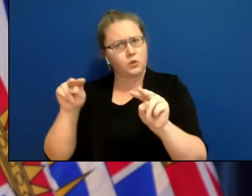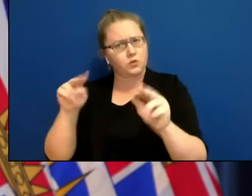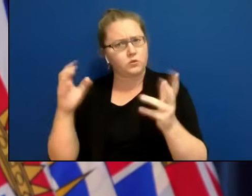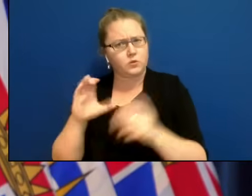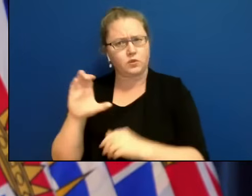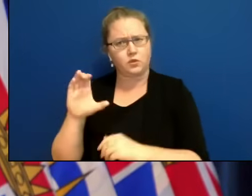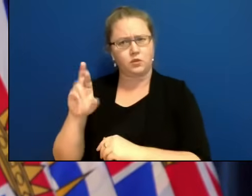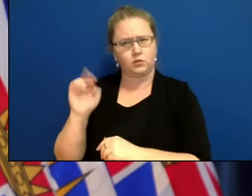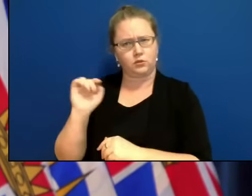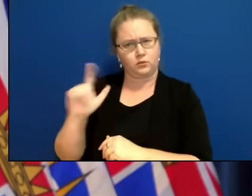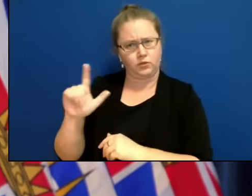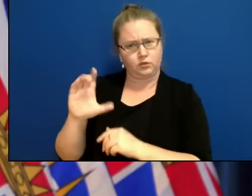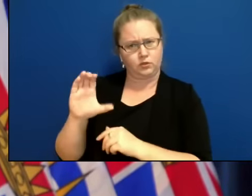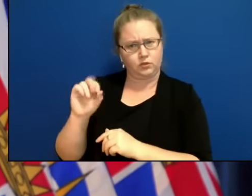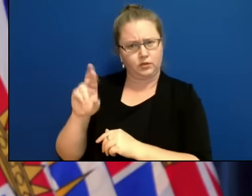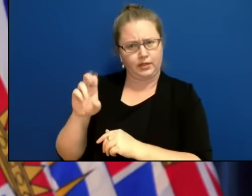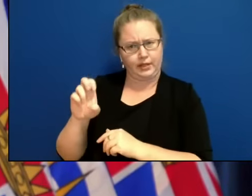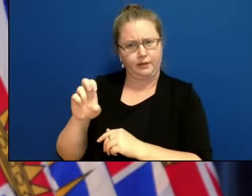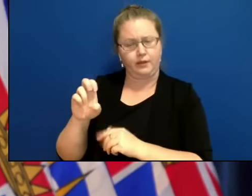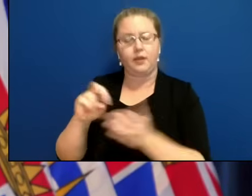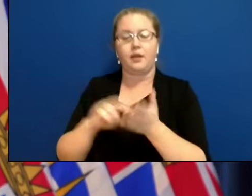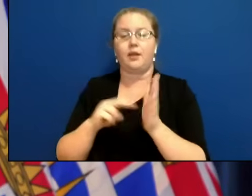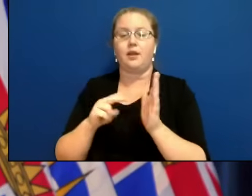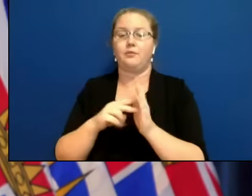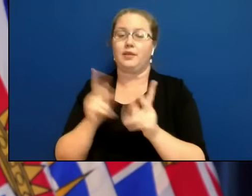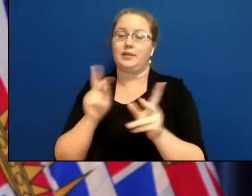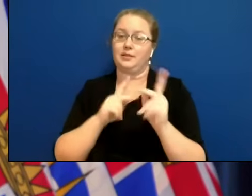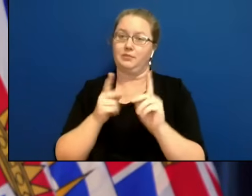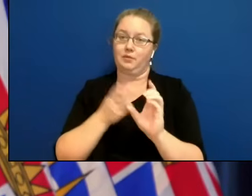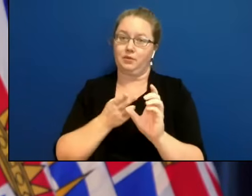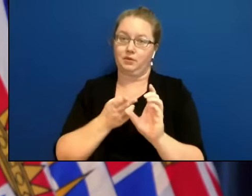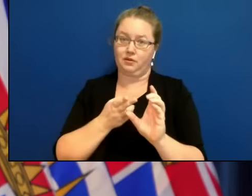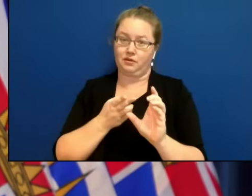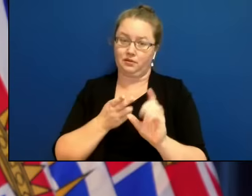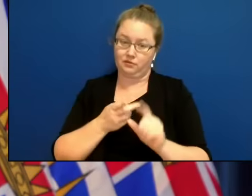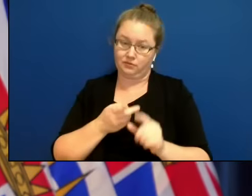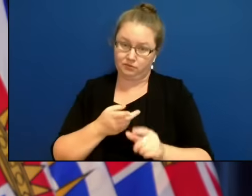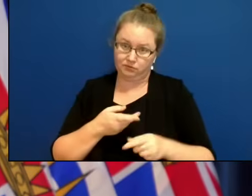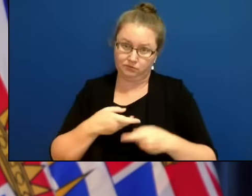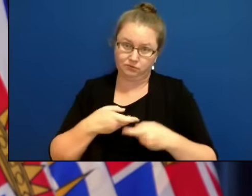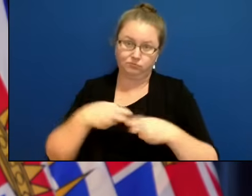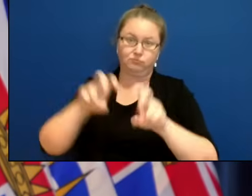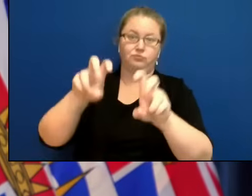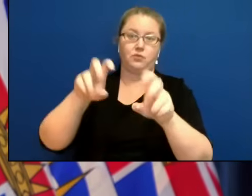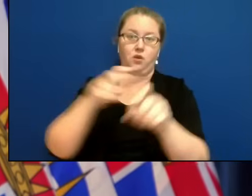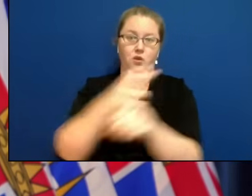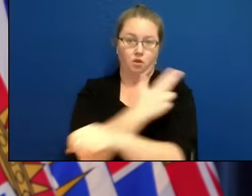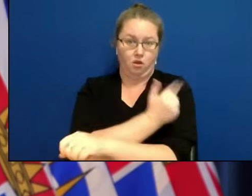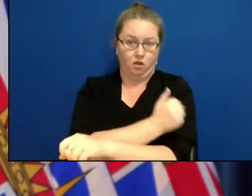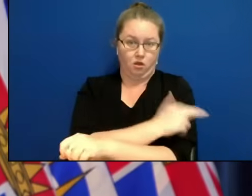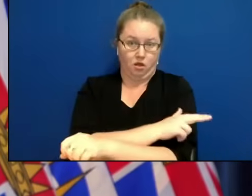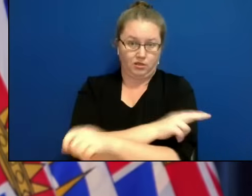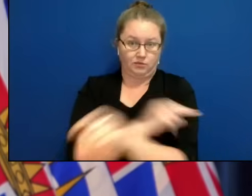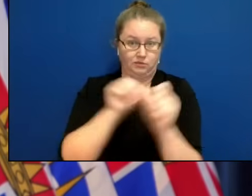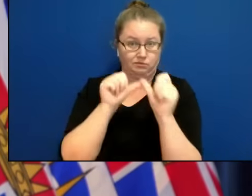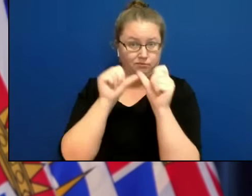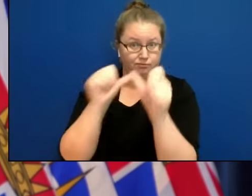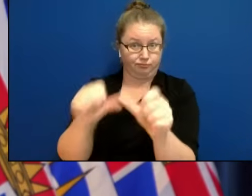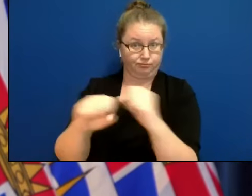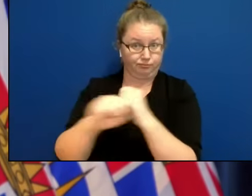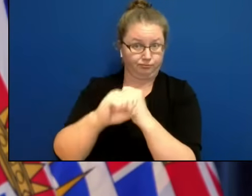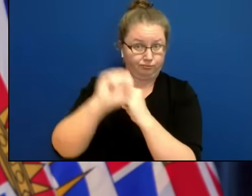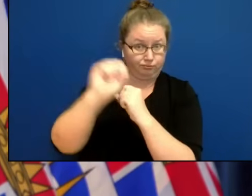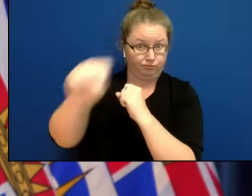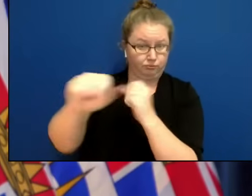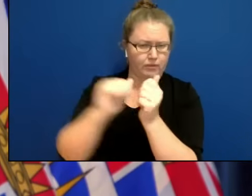care colleagues is, the length of stay. So people coming in and out of hospital. So it's not the same 44 people today who are in